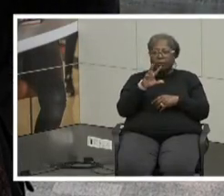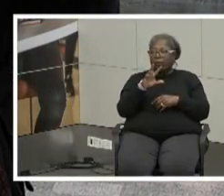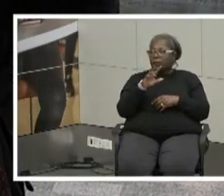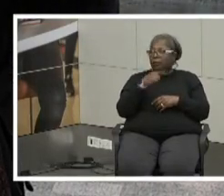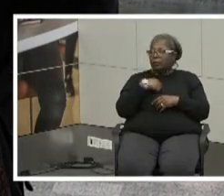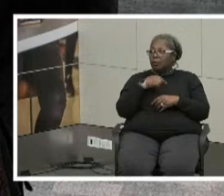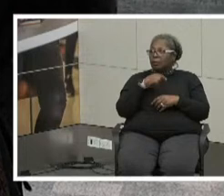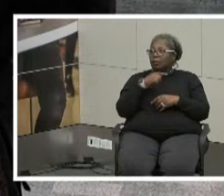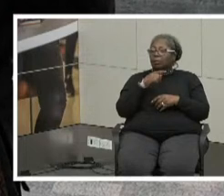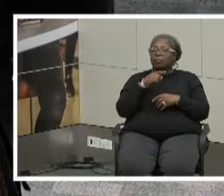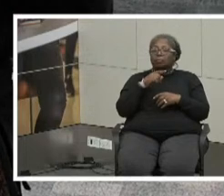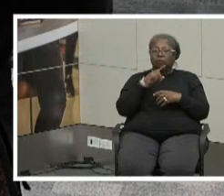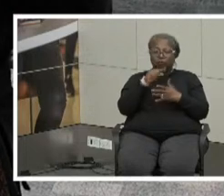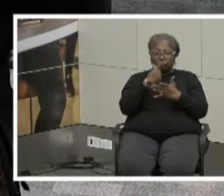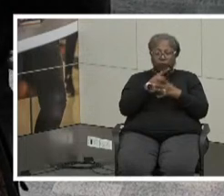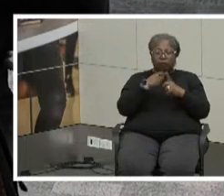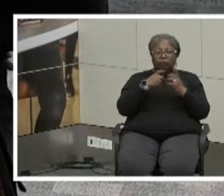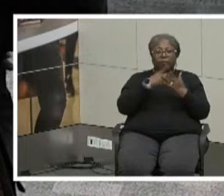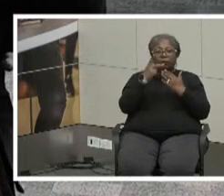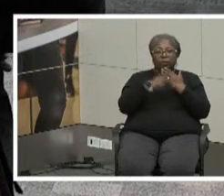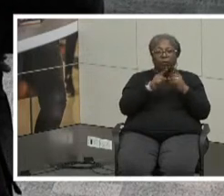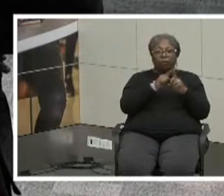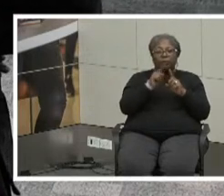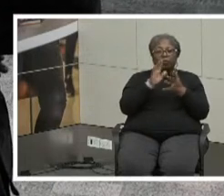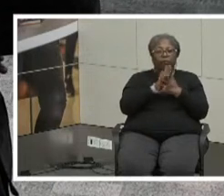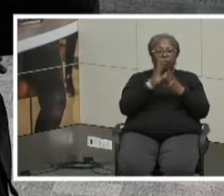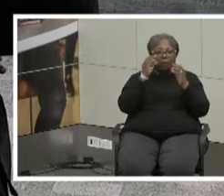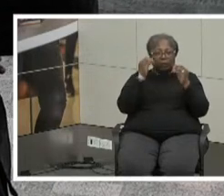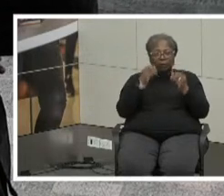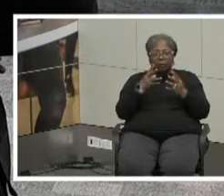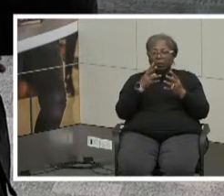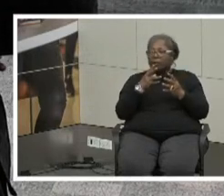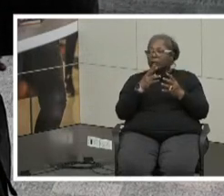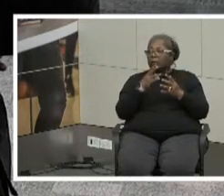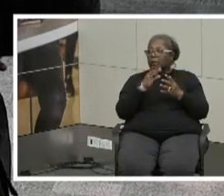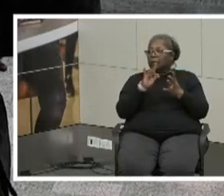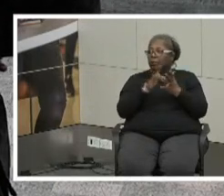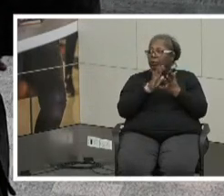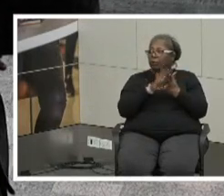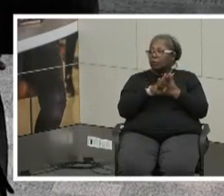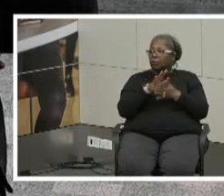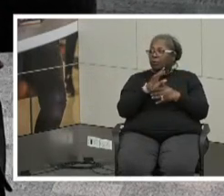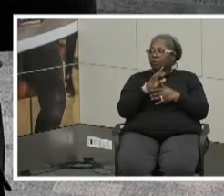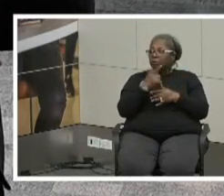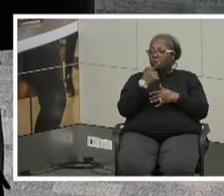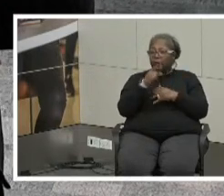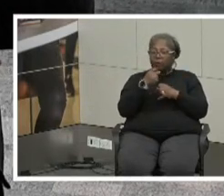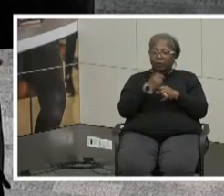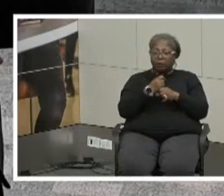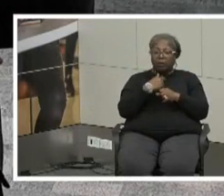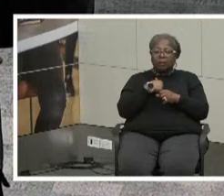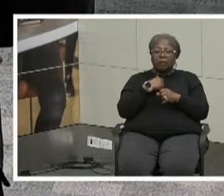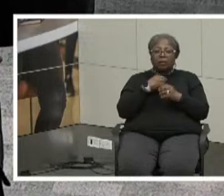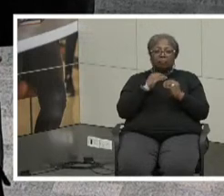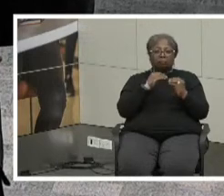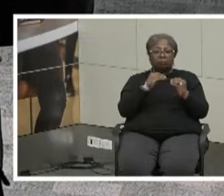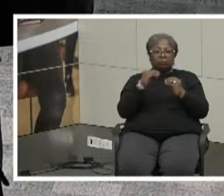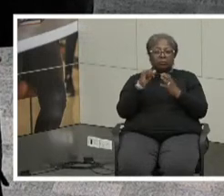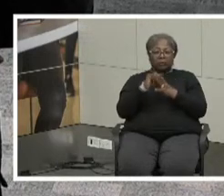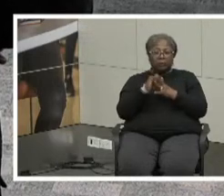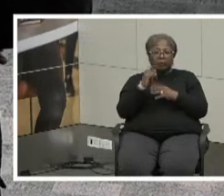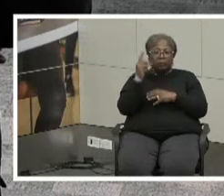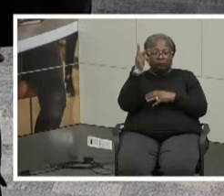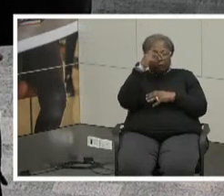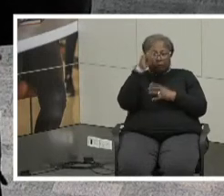um I am a alumni of the program as well as a school that I teach at which is Frank Black Middle School um 20 plus years later I get to instill these principles and